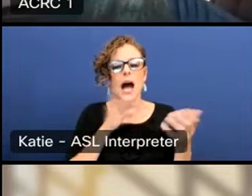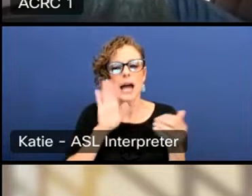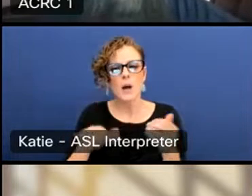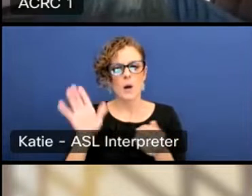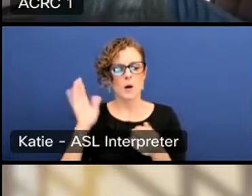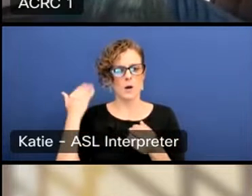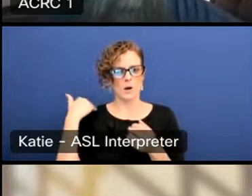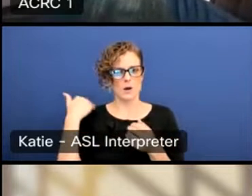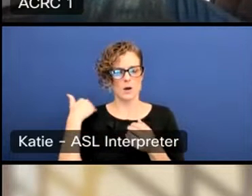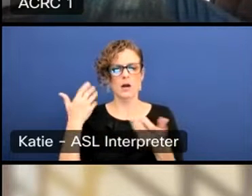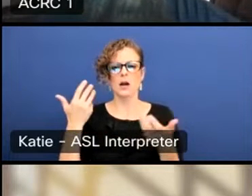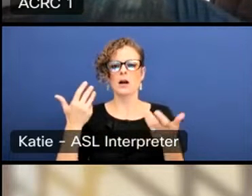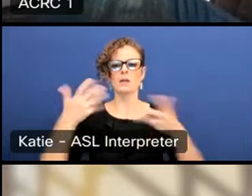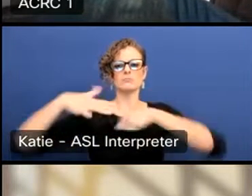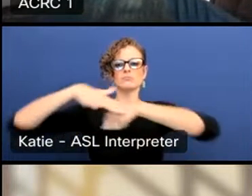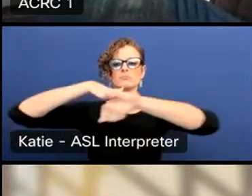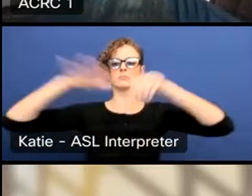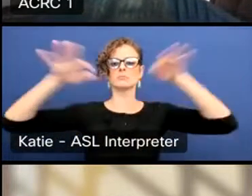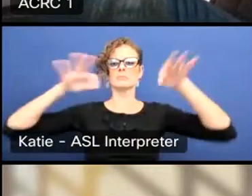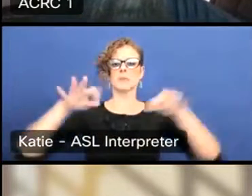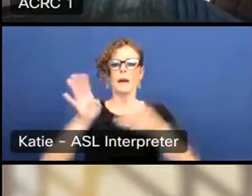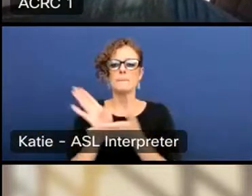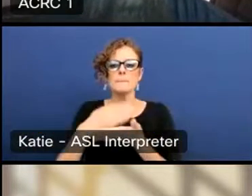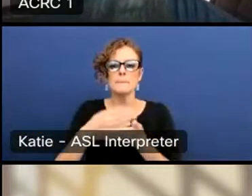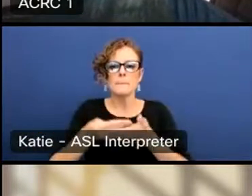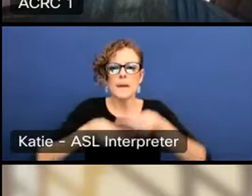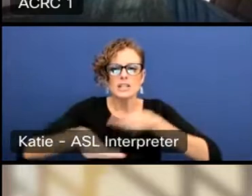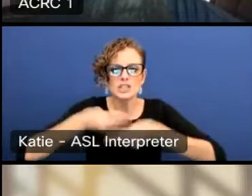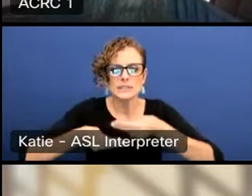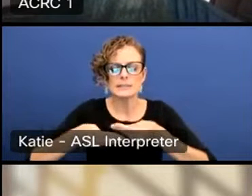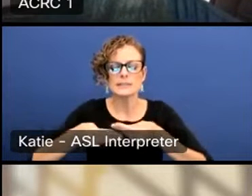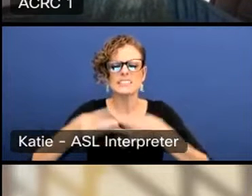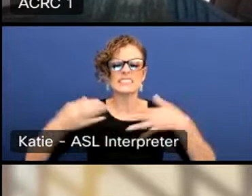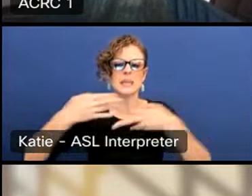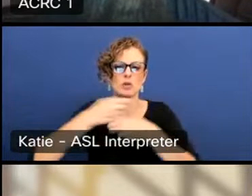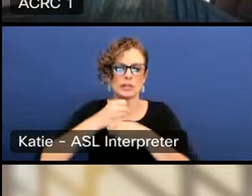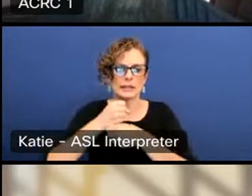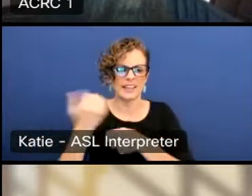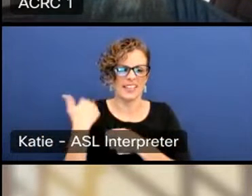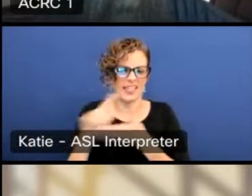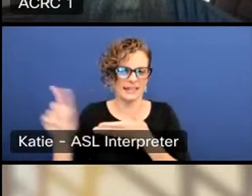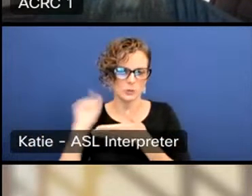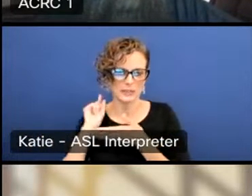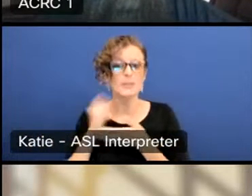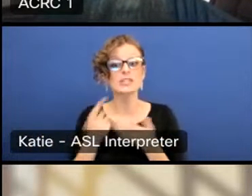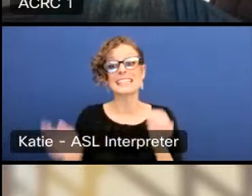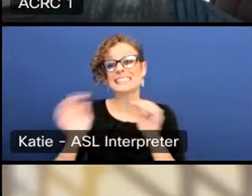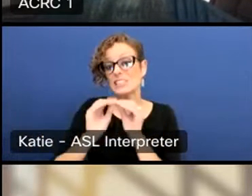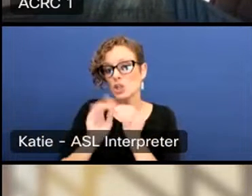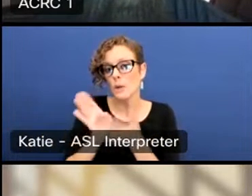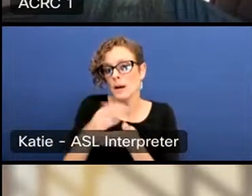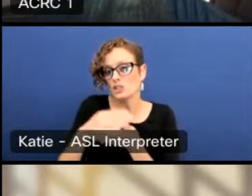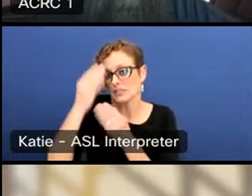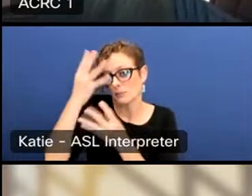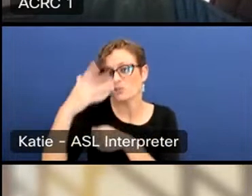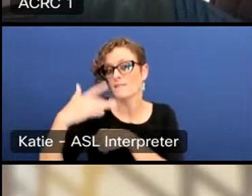a high level budget, summary. There is some additional budget information that is